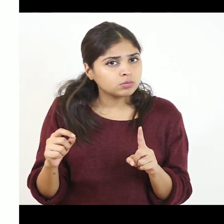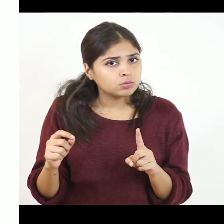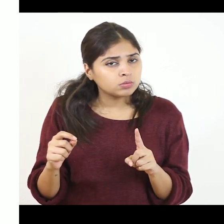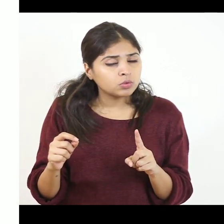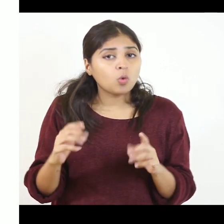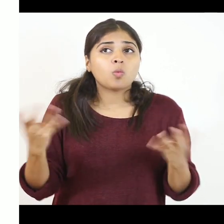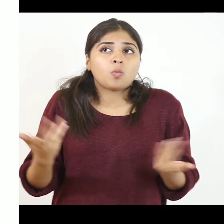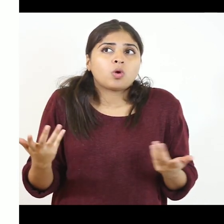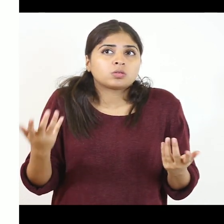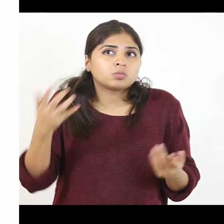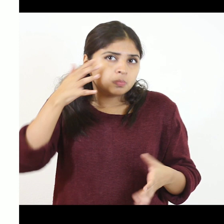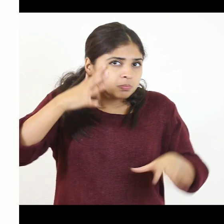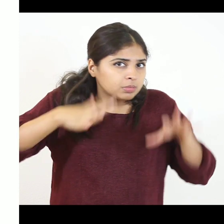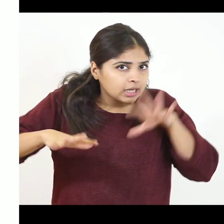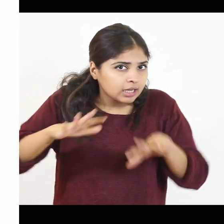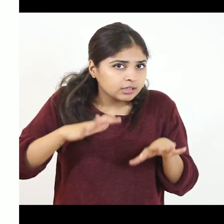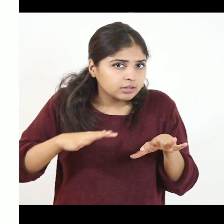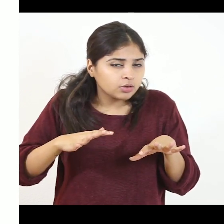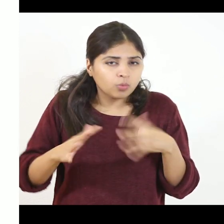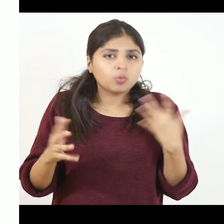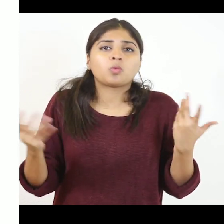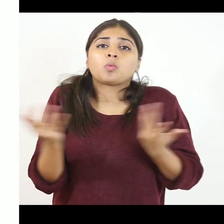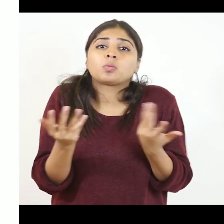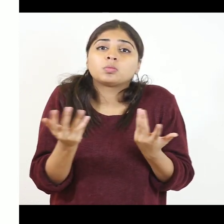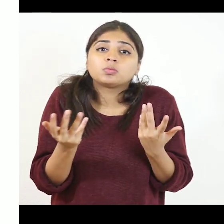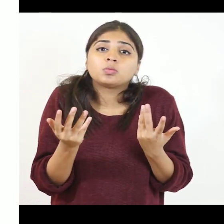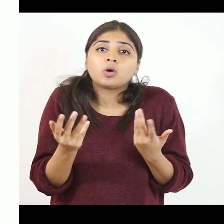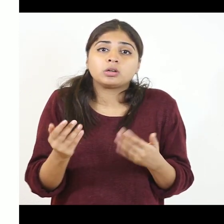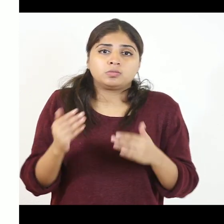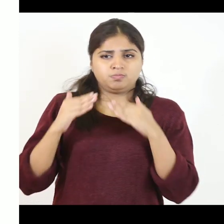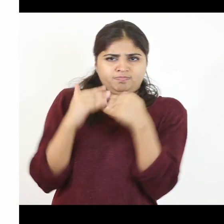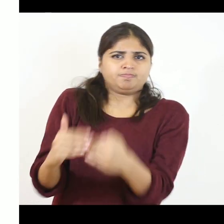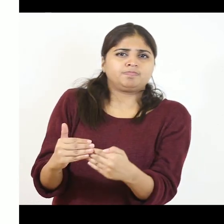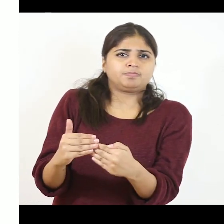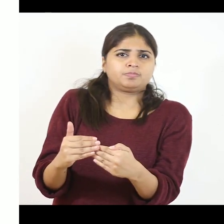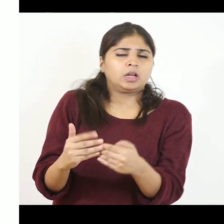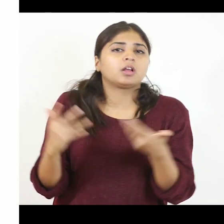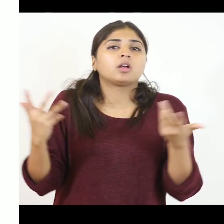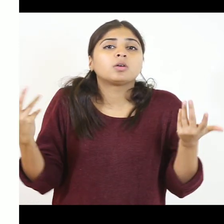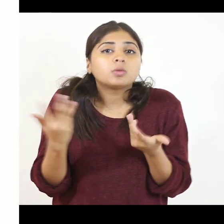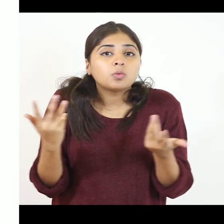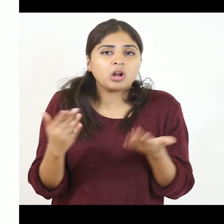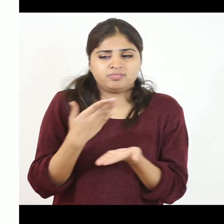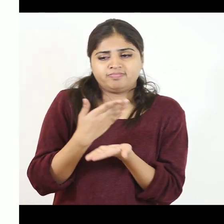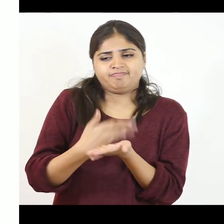what should be resisted, what should be rejected.